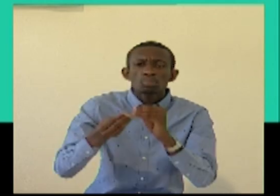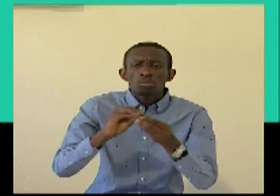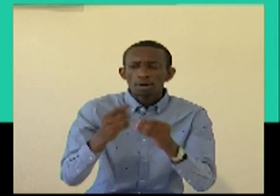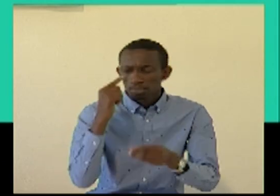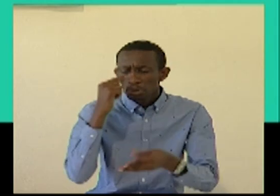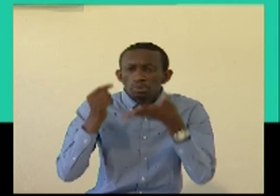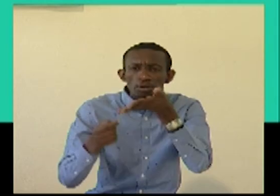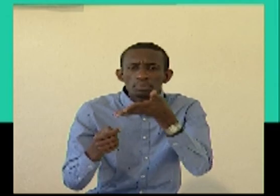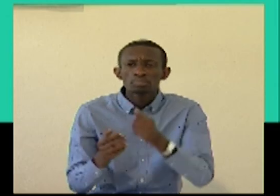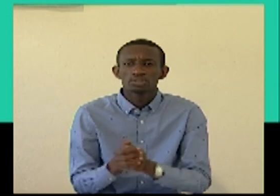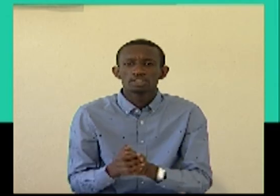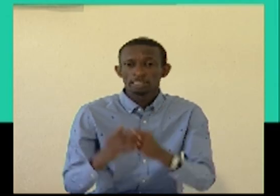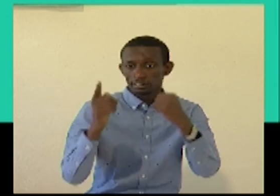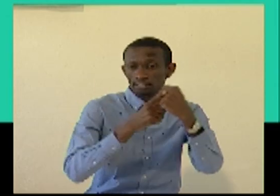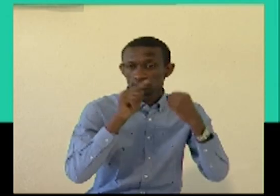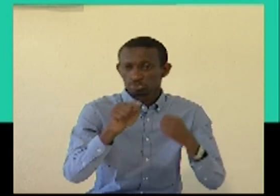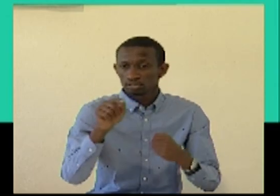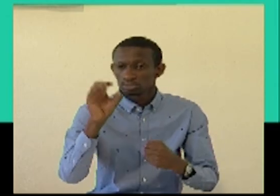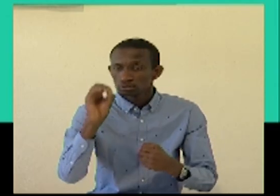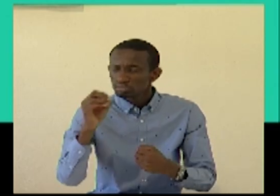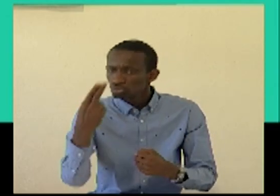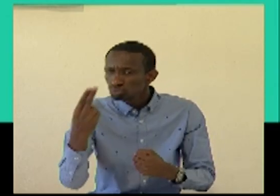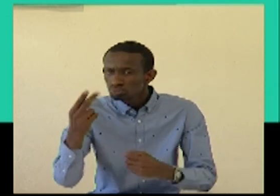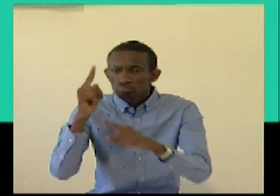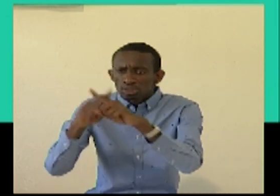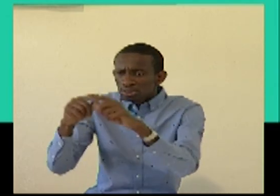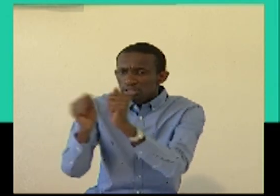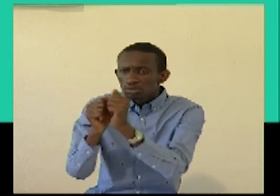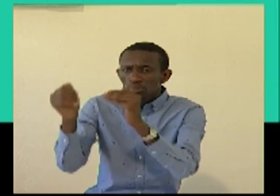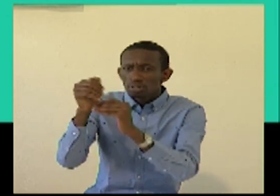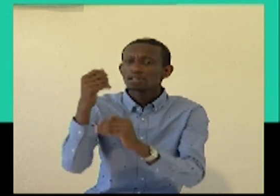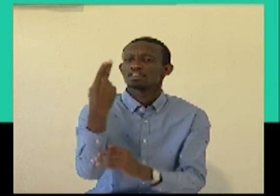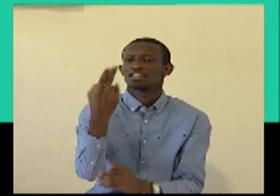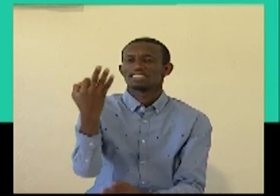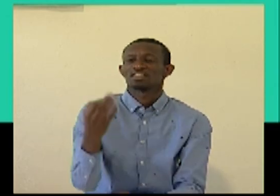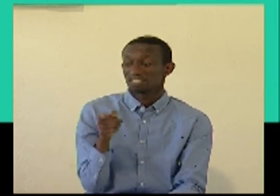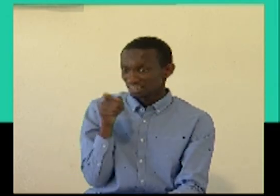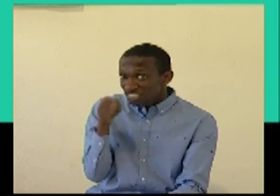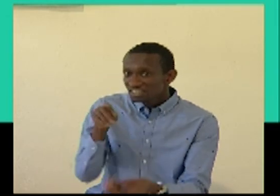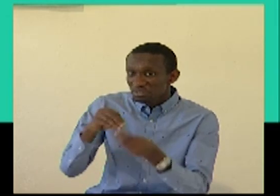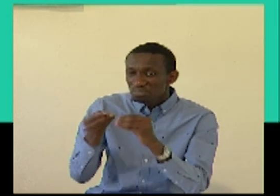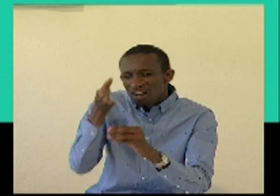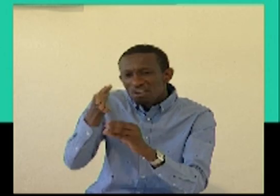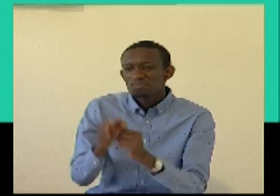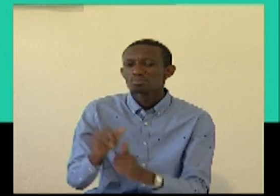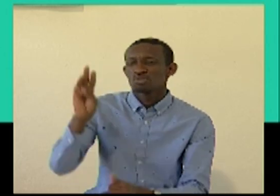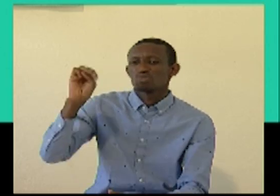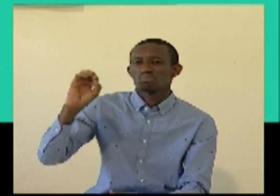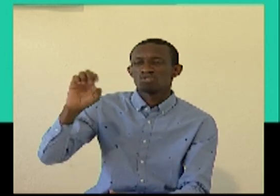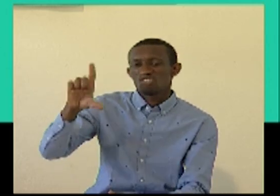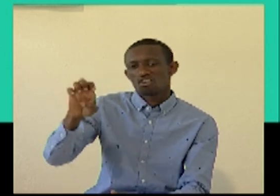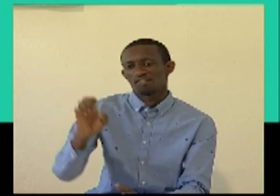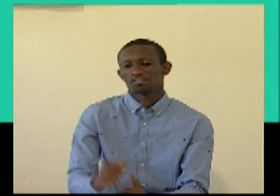6.022 times 10 power 23 particles. Here the unit of a mole, I said it